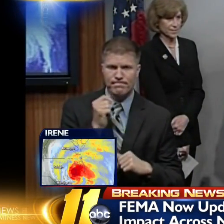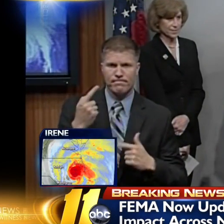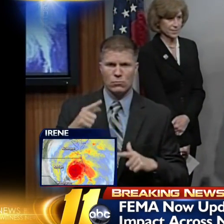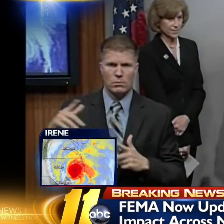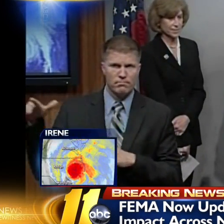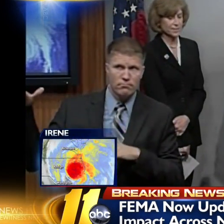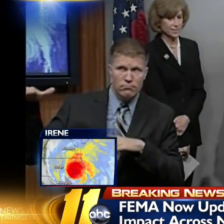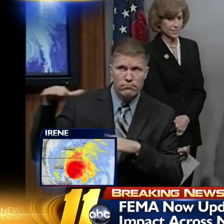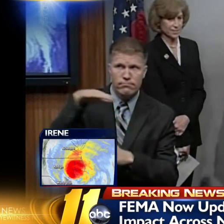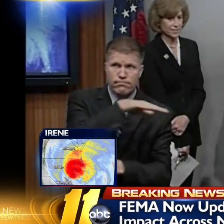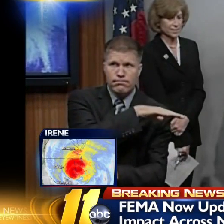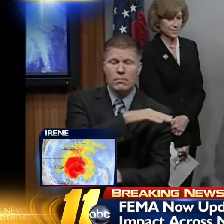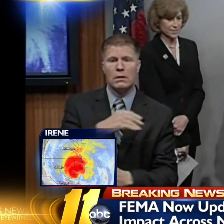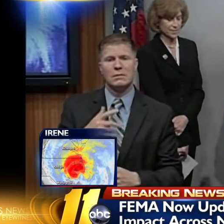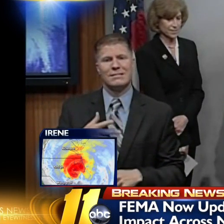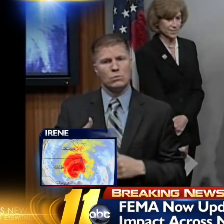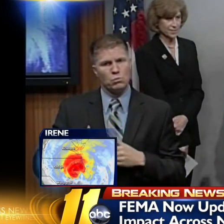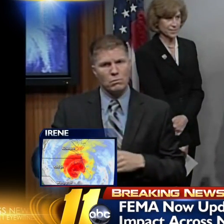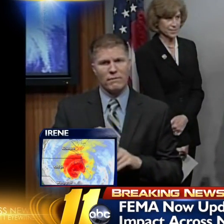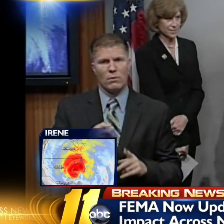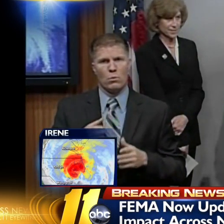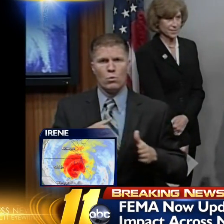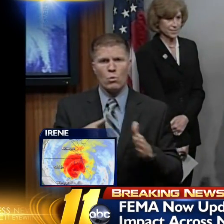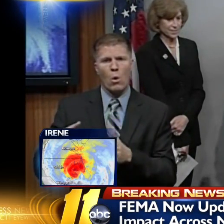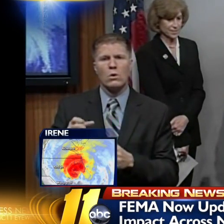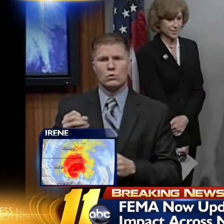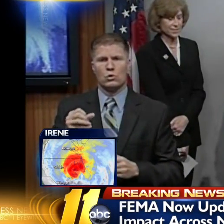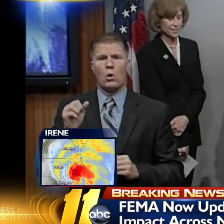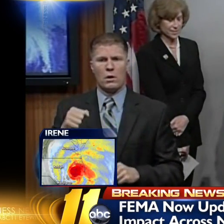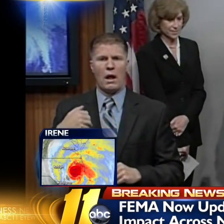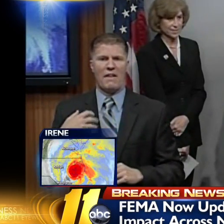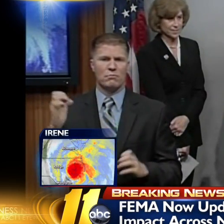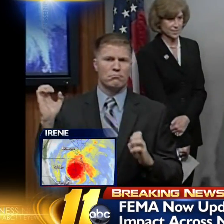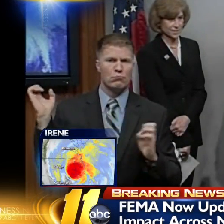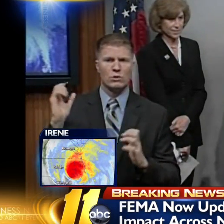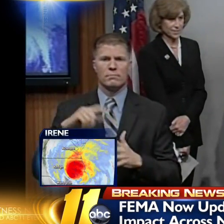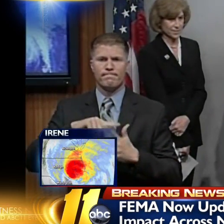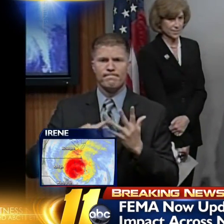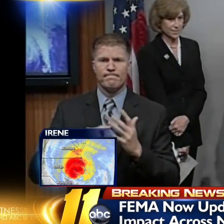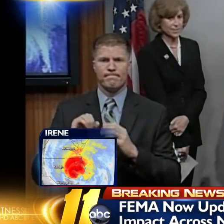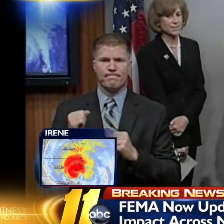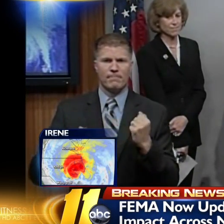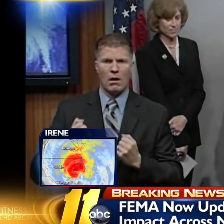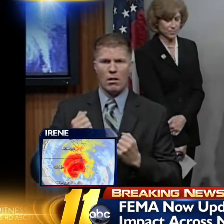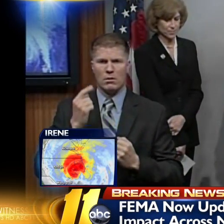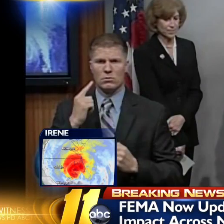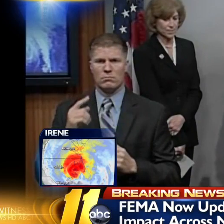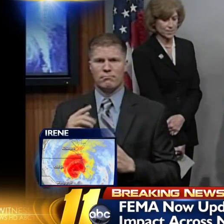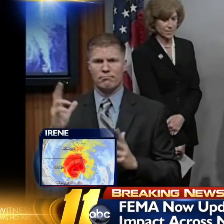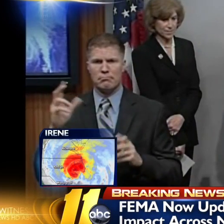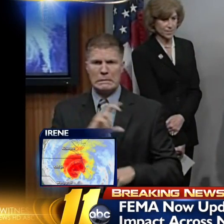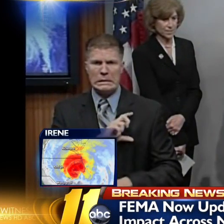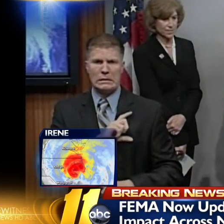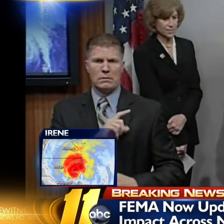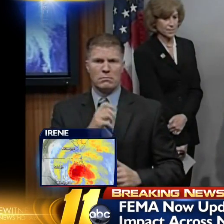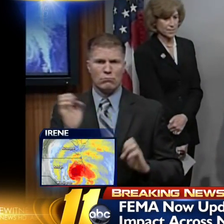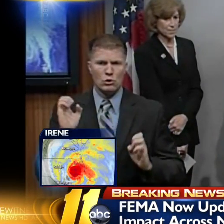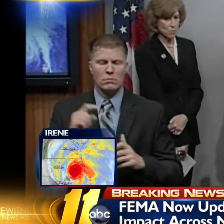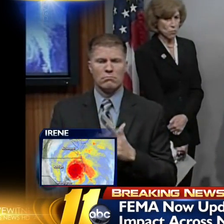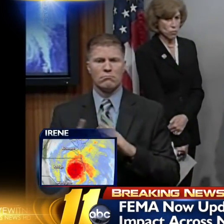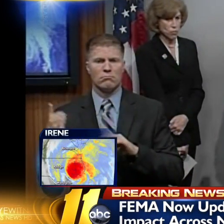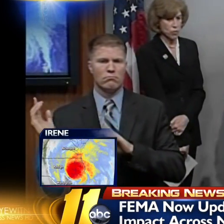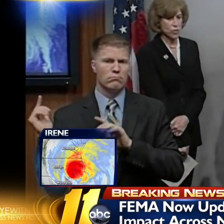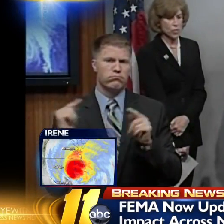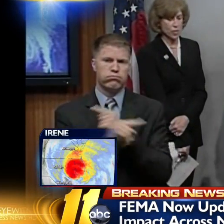Stay off the roads so the roads can be clear for emergency vehicles for our first responders. We anticipate